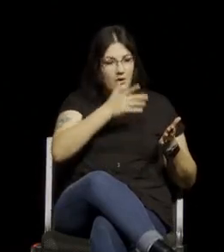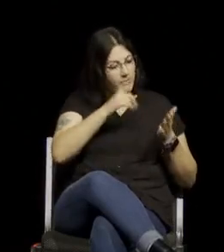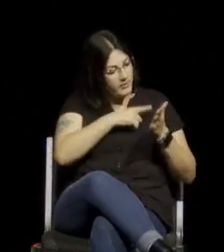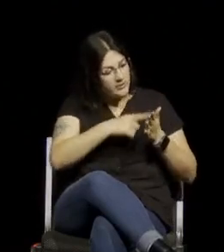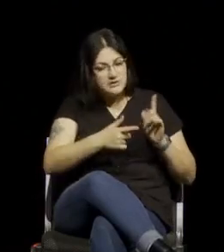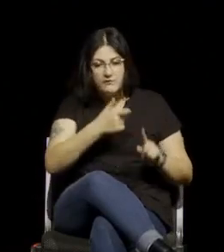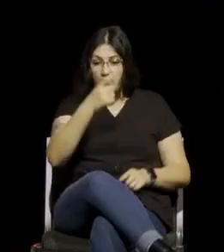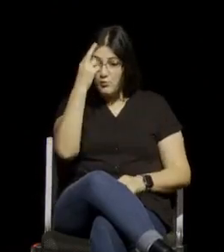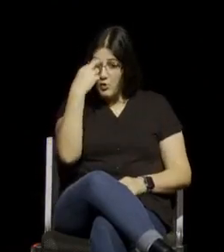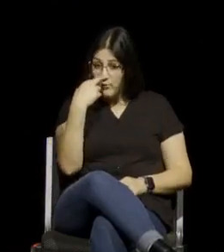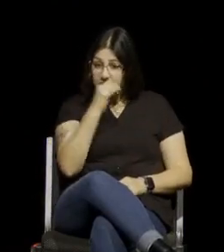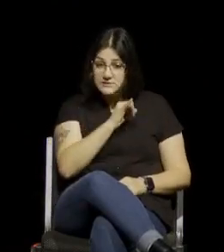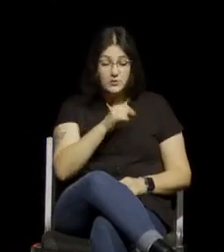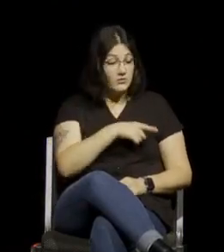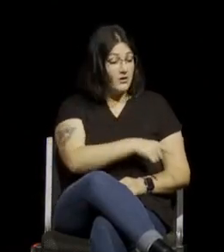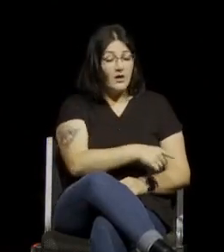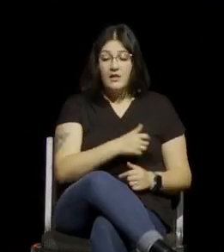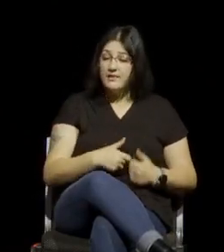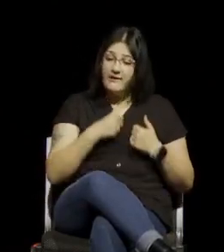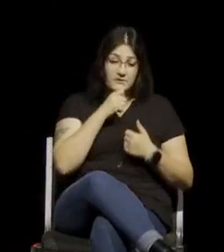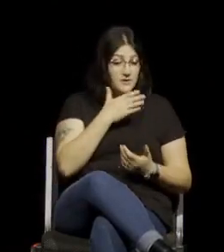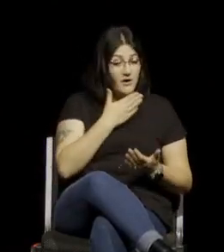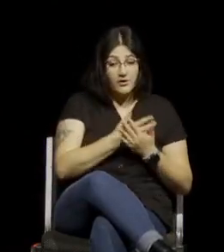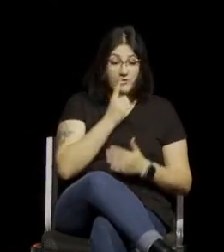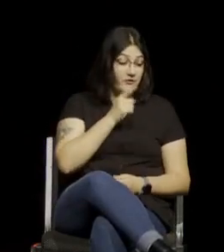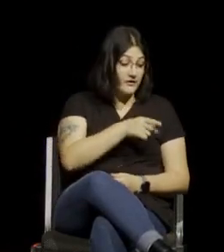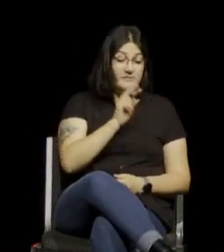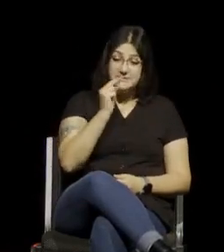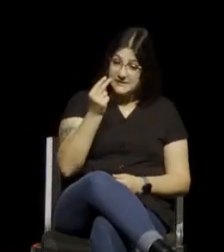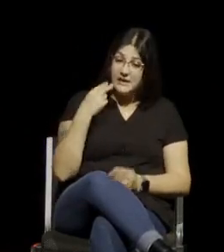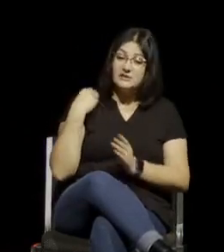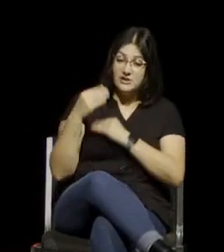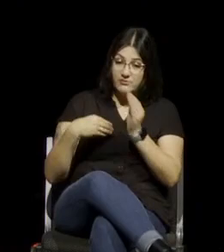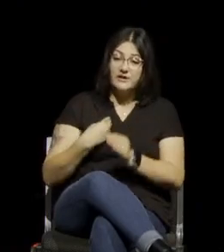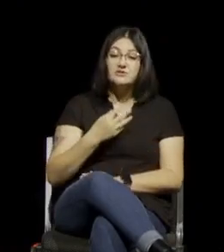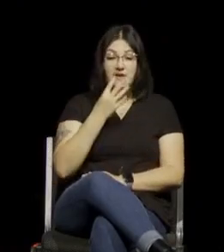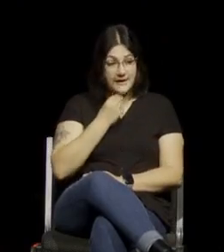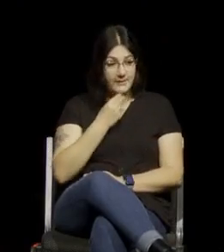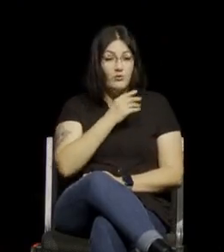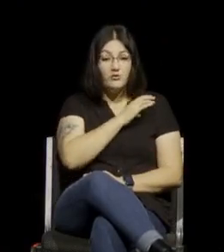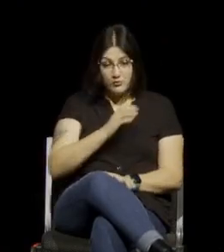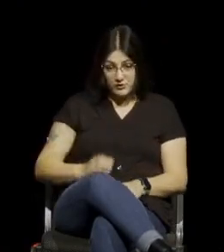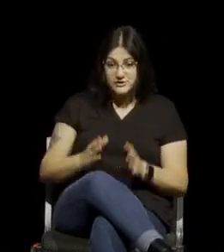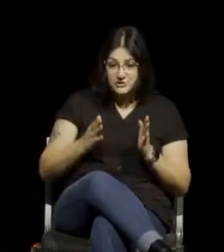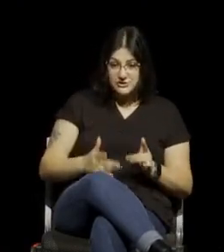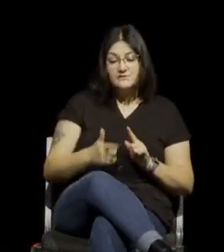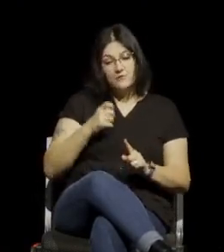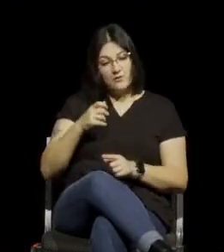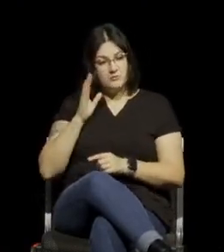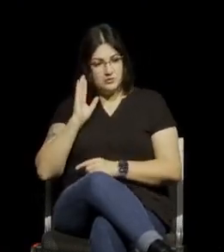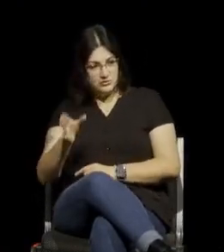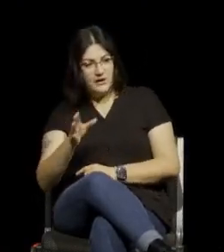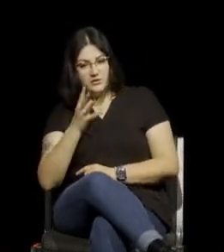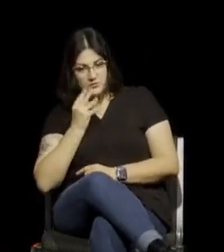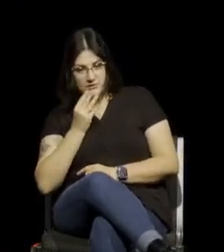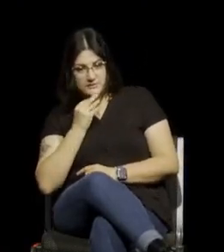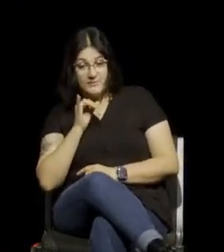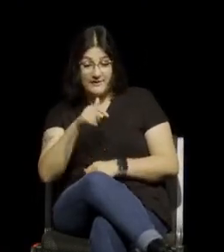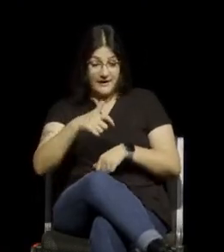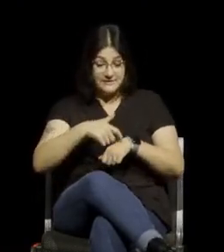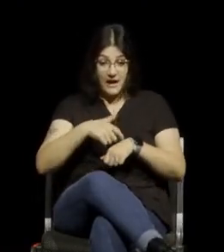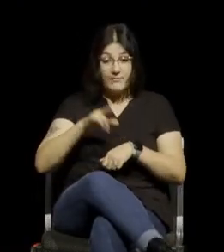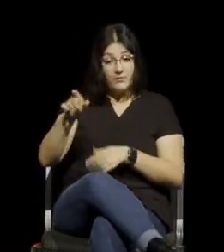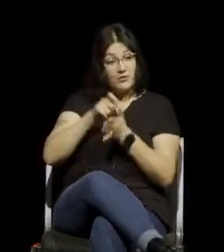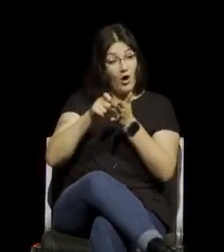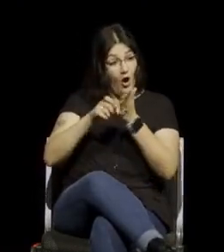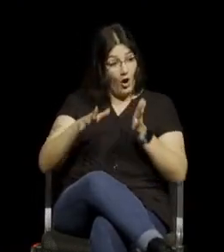Romans as well. Life was not good for second generation Hebrew Christians who had converted to the faith from Judaism during this time where the author of Hebrews